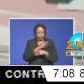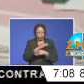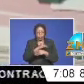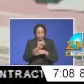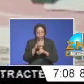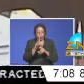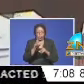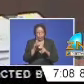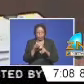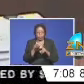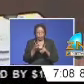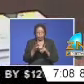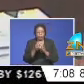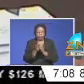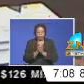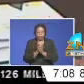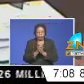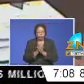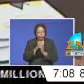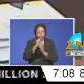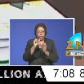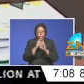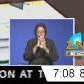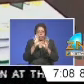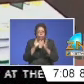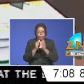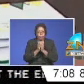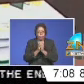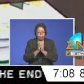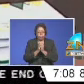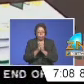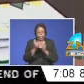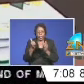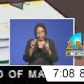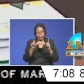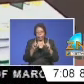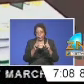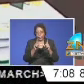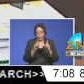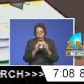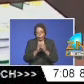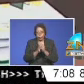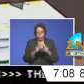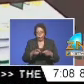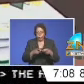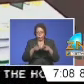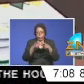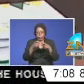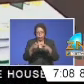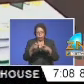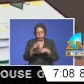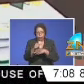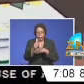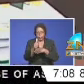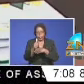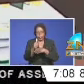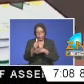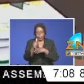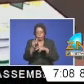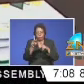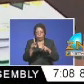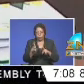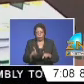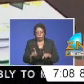the Honourable Prime Minister advise whether license or permission has been given to any person or